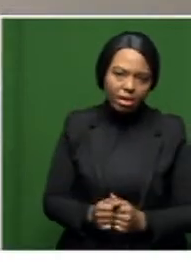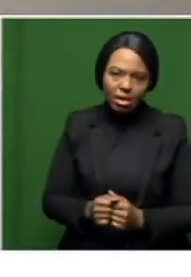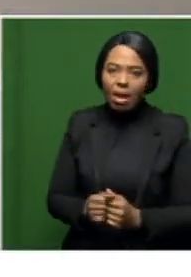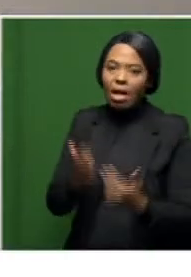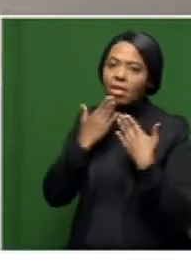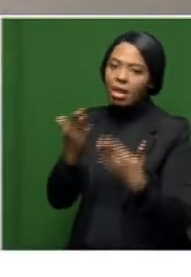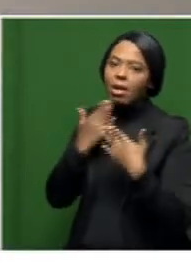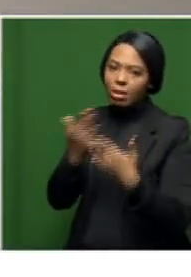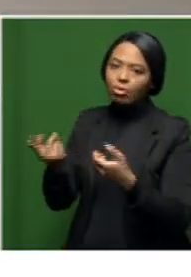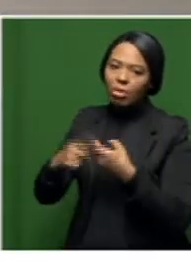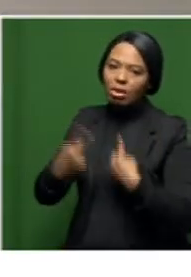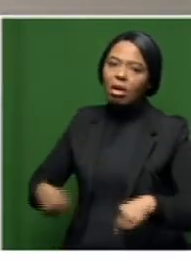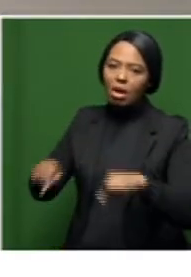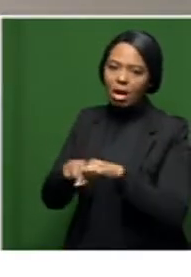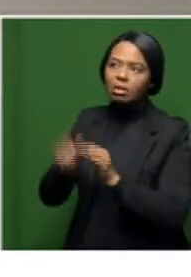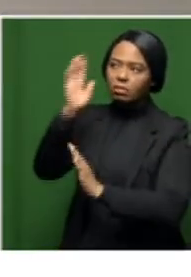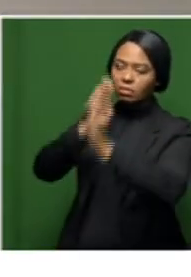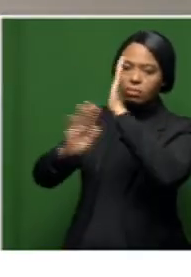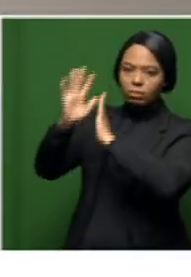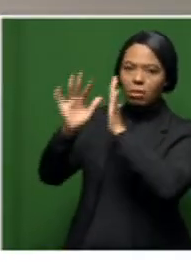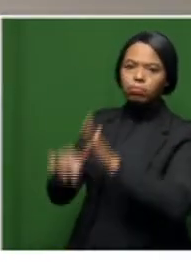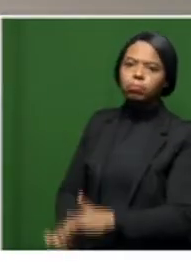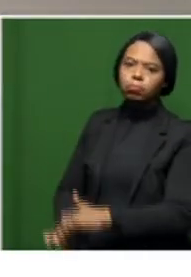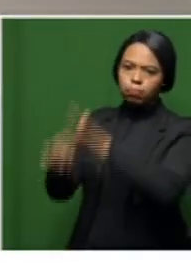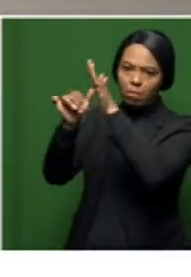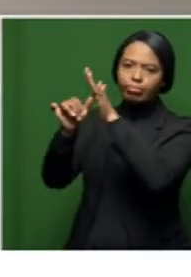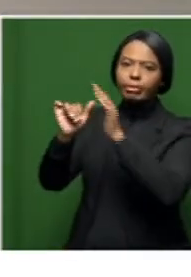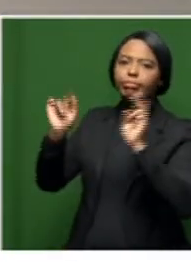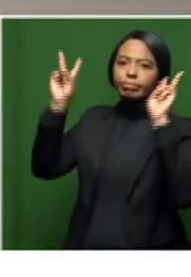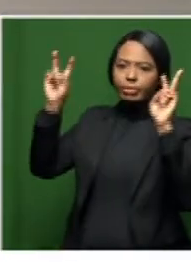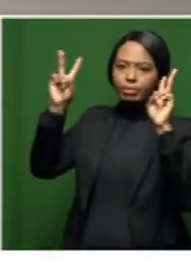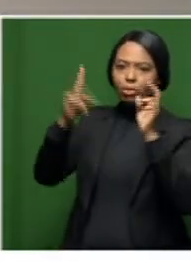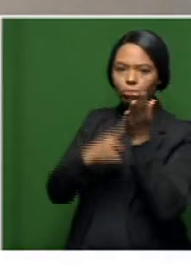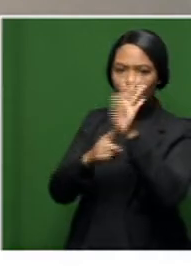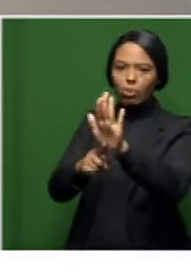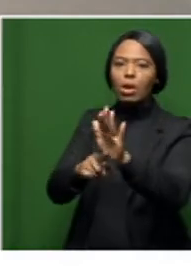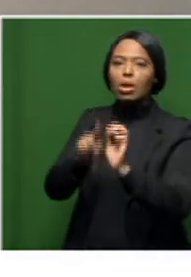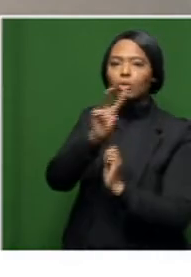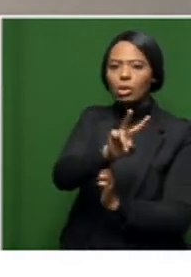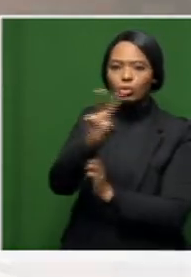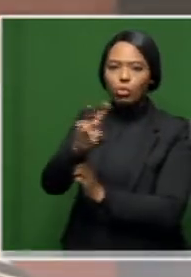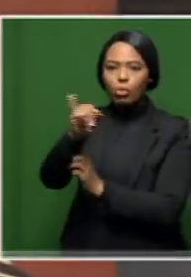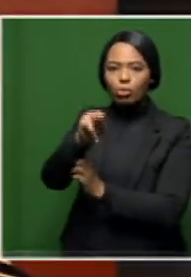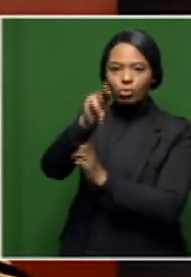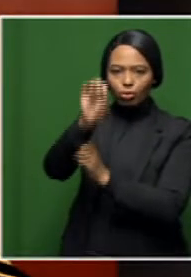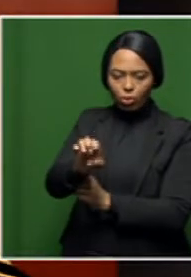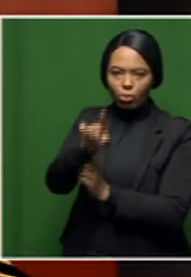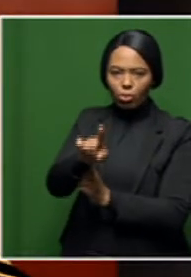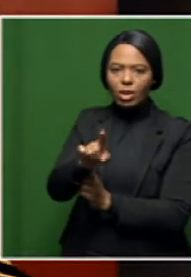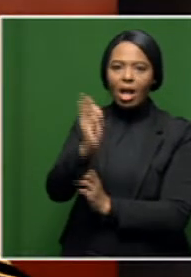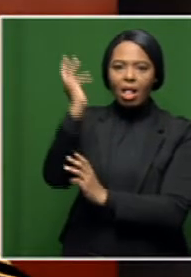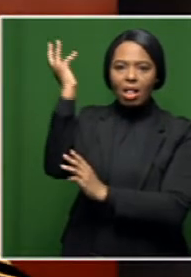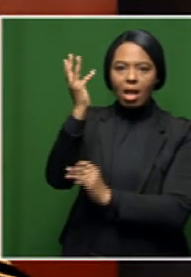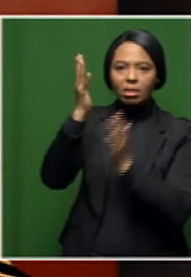much for joining us this morning. And I suppose a very contentious subject will be explored on the 22nd of June during the lecture